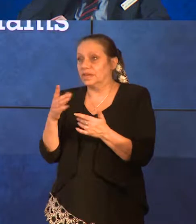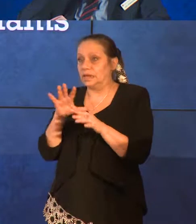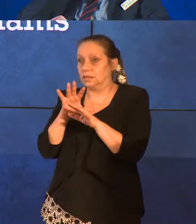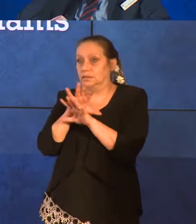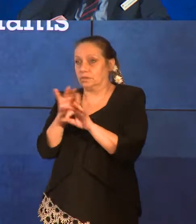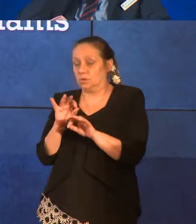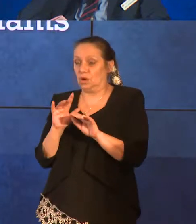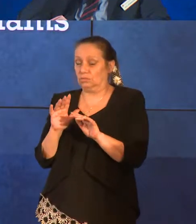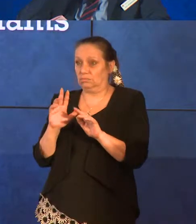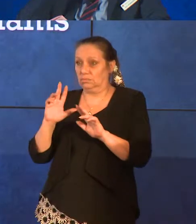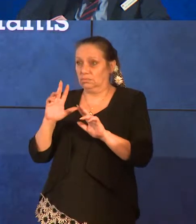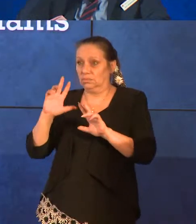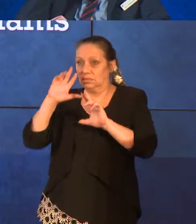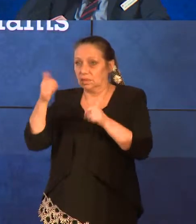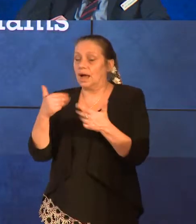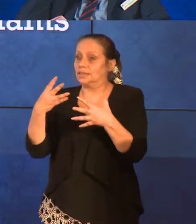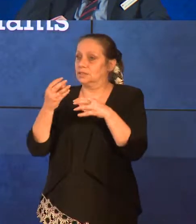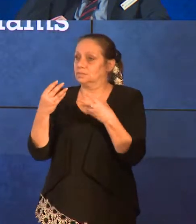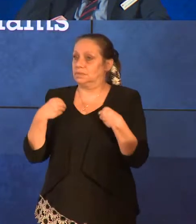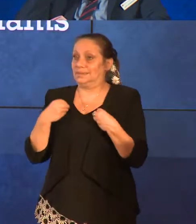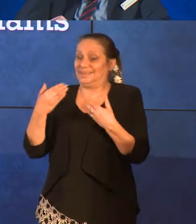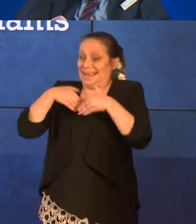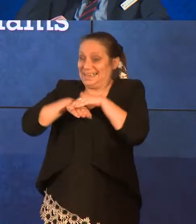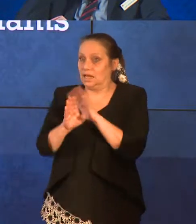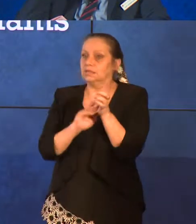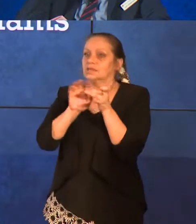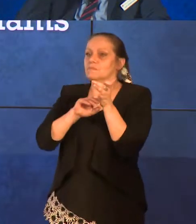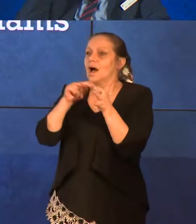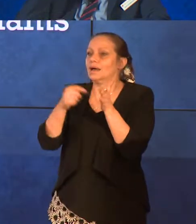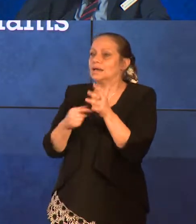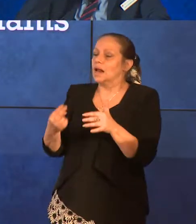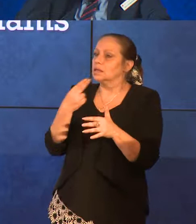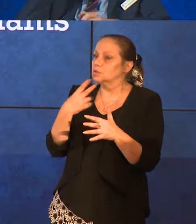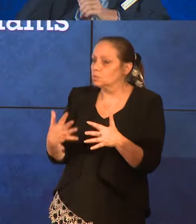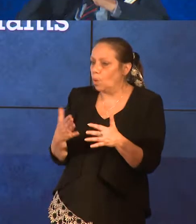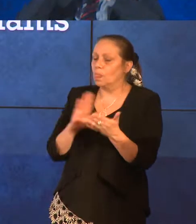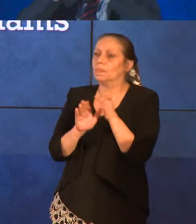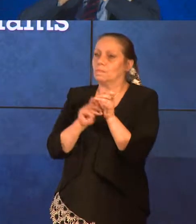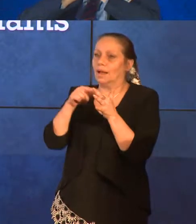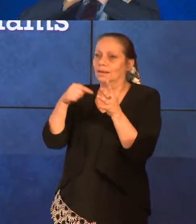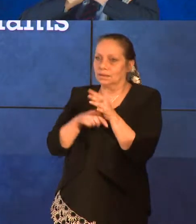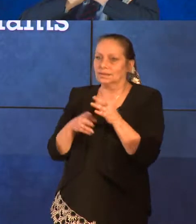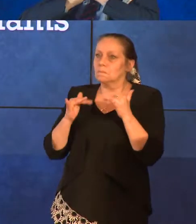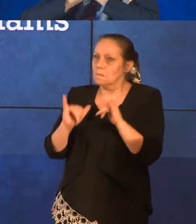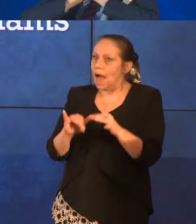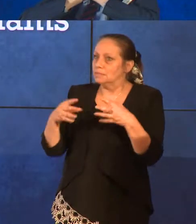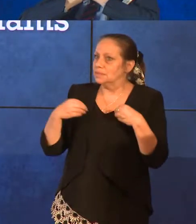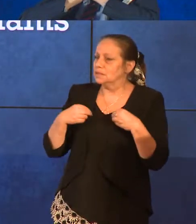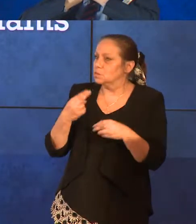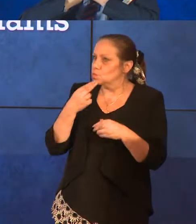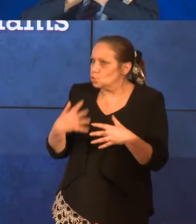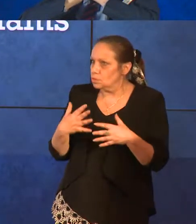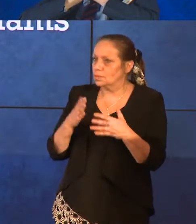savoury businesses enter the market to take advantage of that. So that's obviously a potential